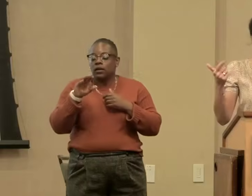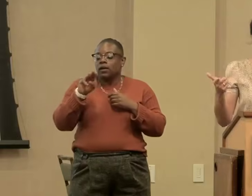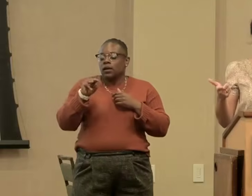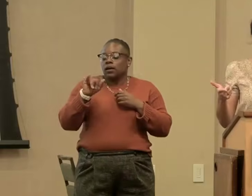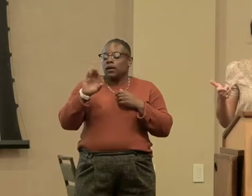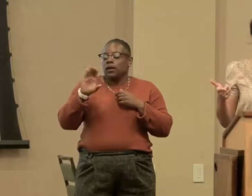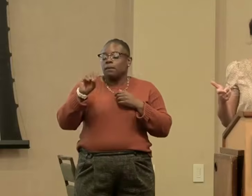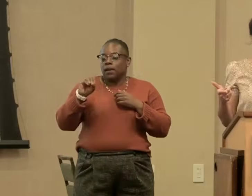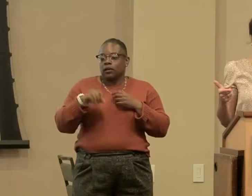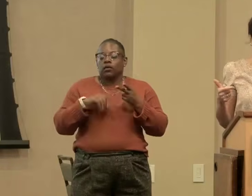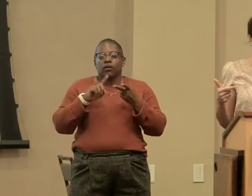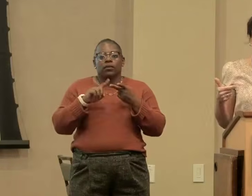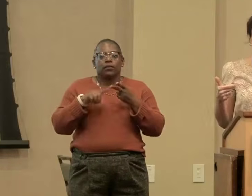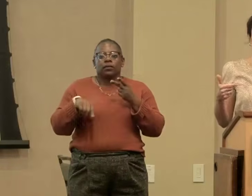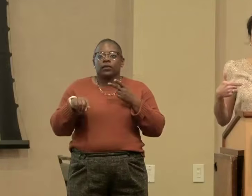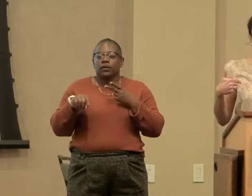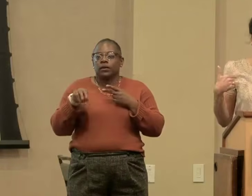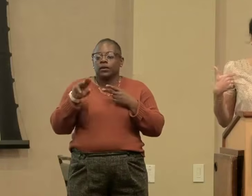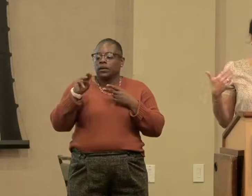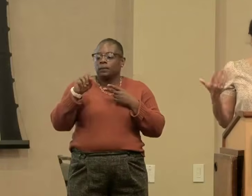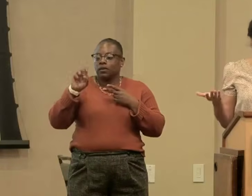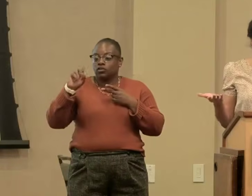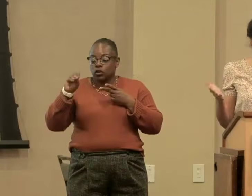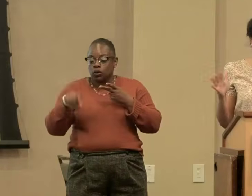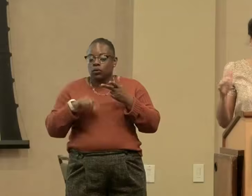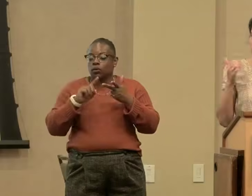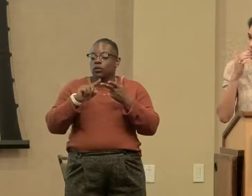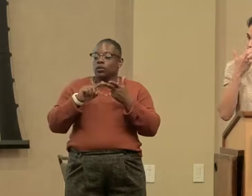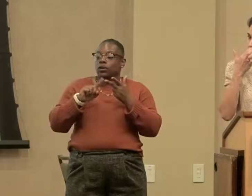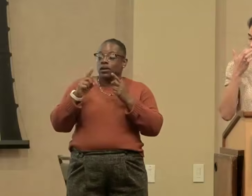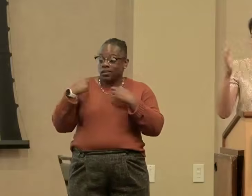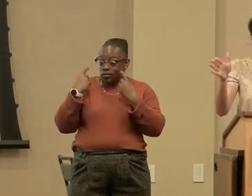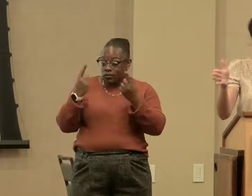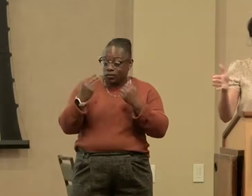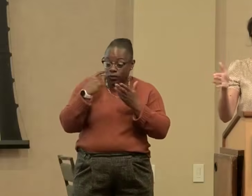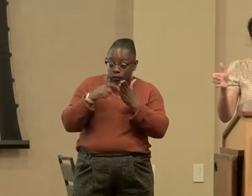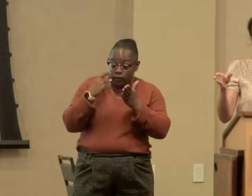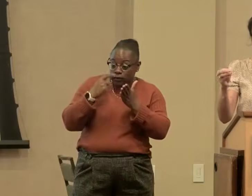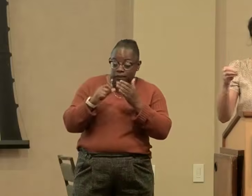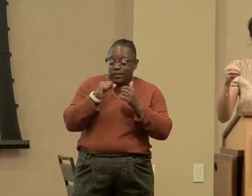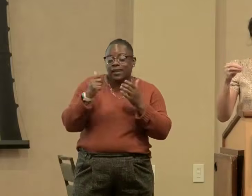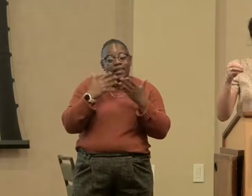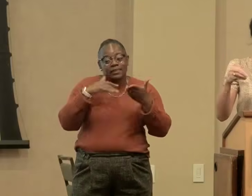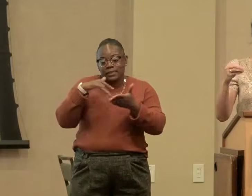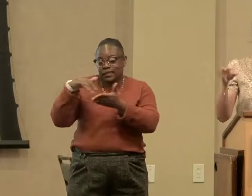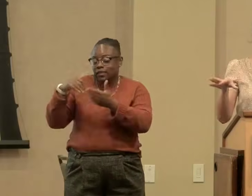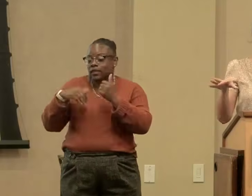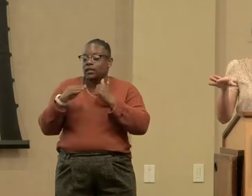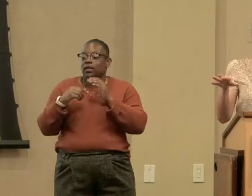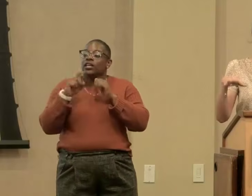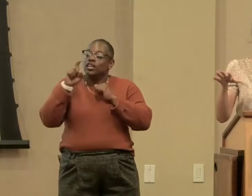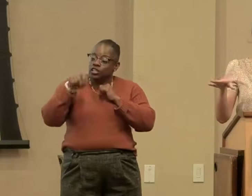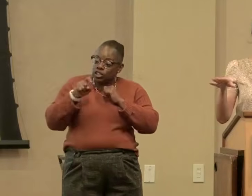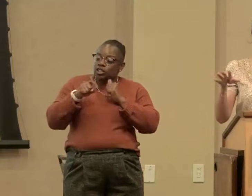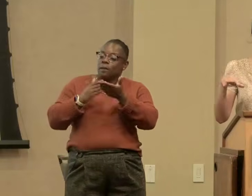mycophenolate, methotrexate. But otherwise, as far as we can tell, and again, there's not much data, but it should